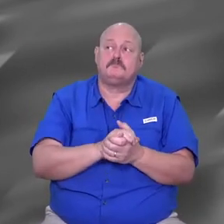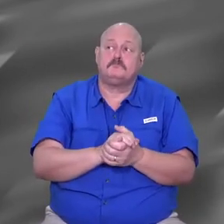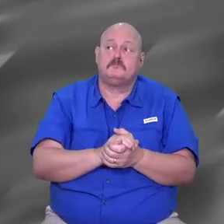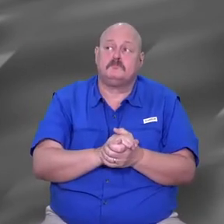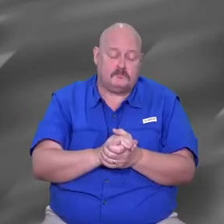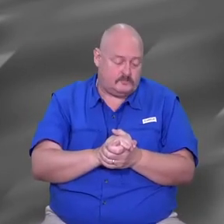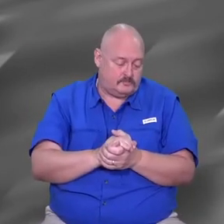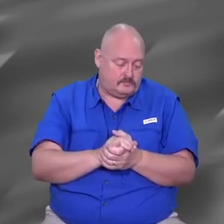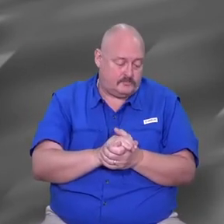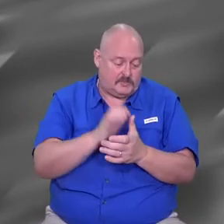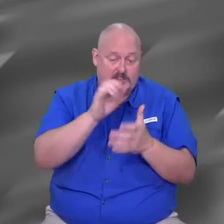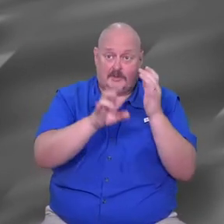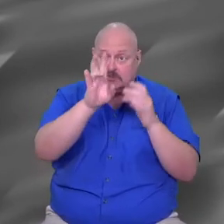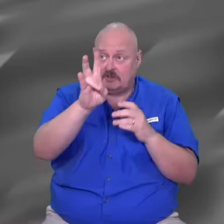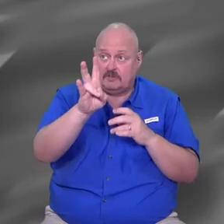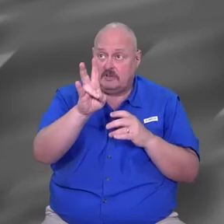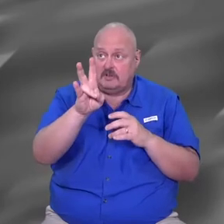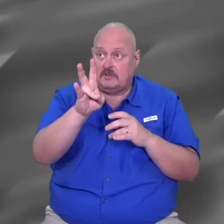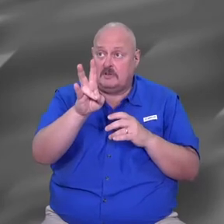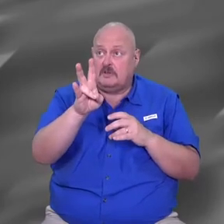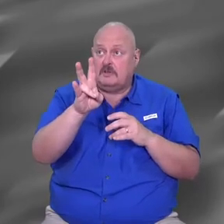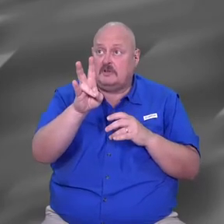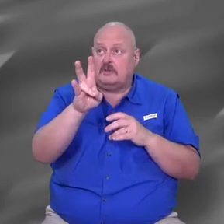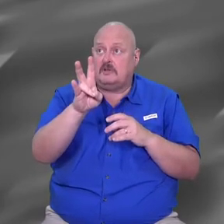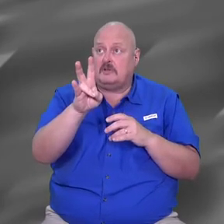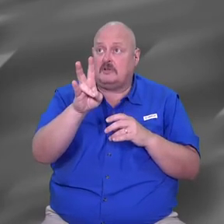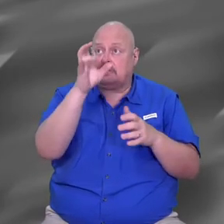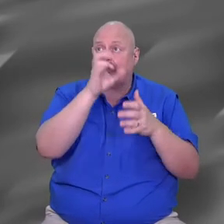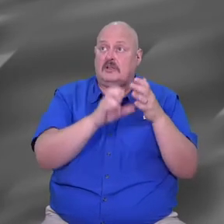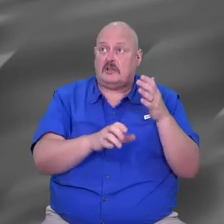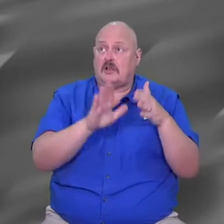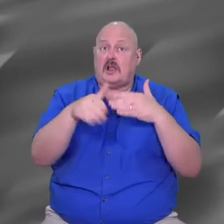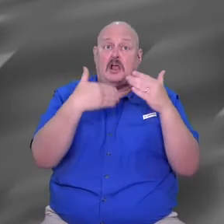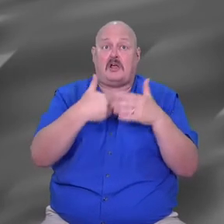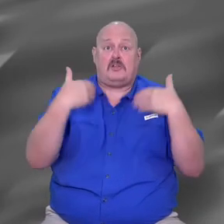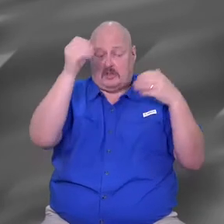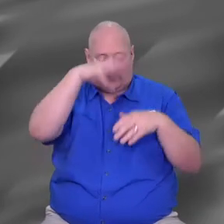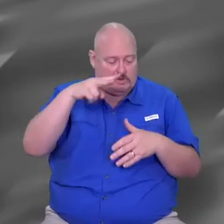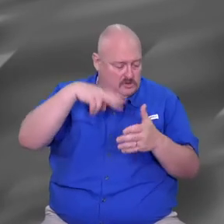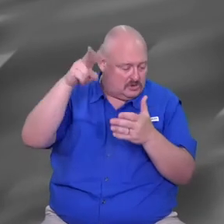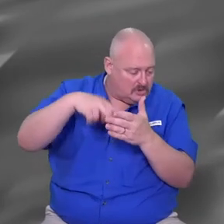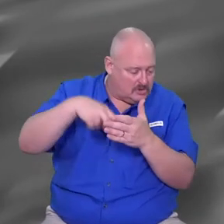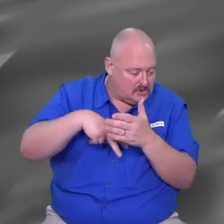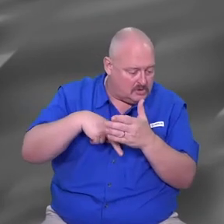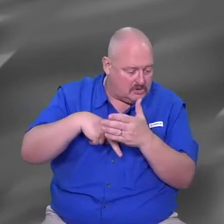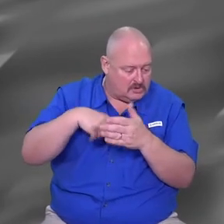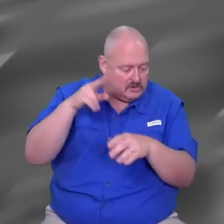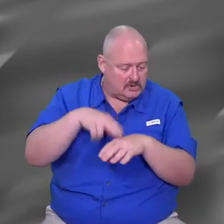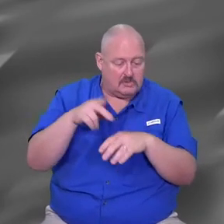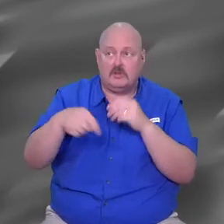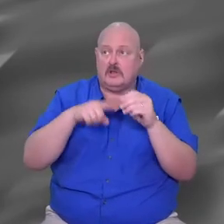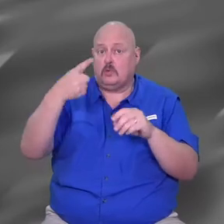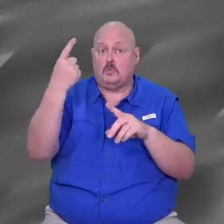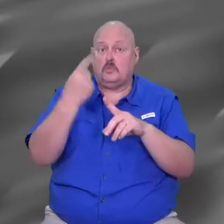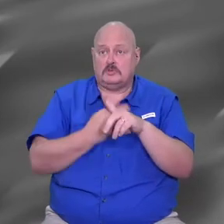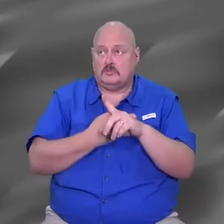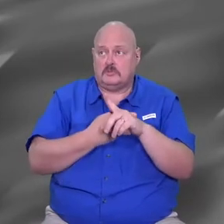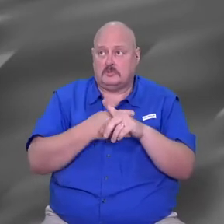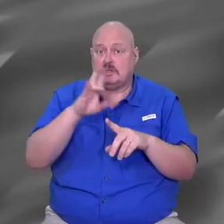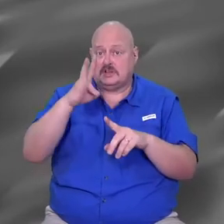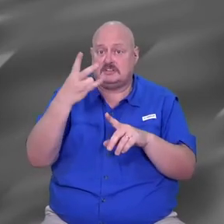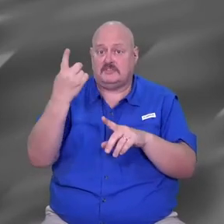way, chapter 7 is the chapter that all young men should read on a very regular basis, at least once a month on the 7th of the